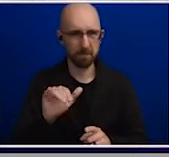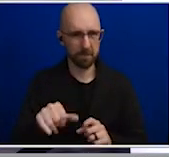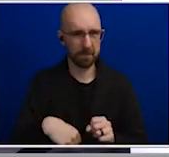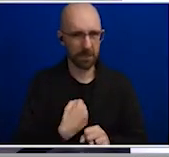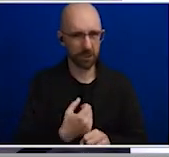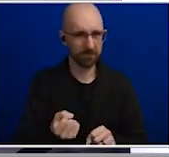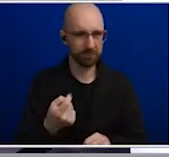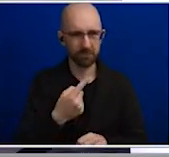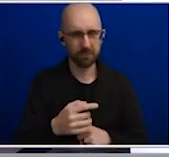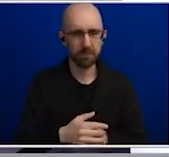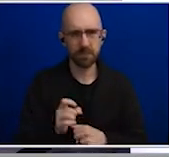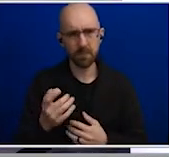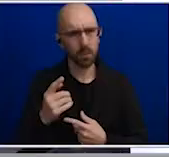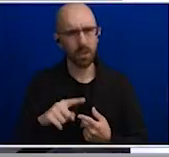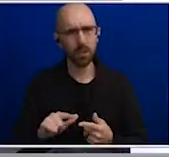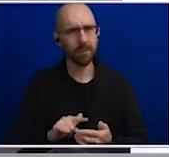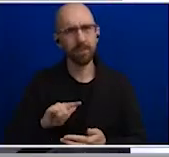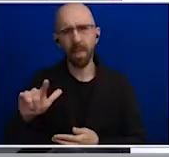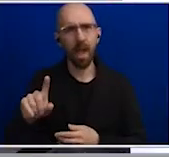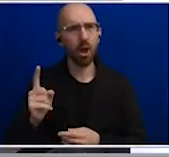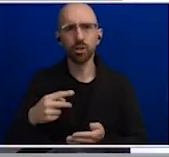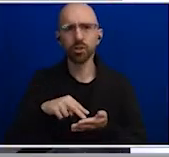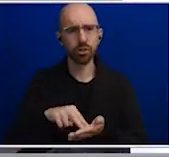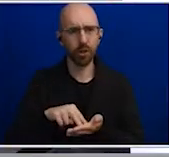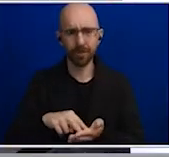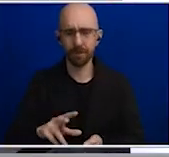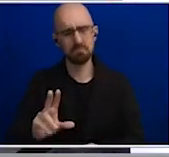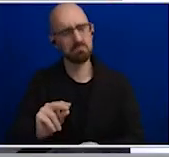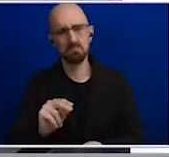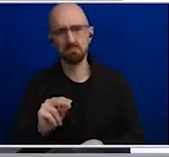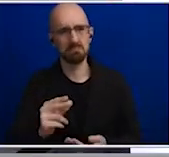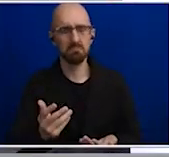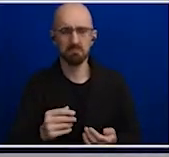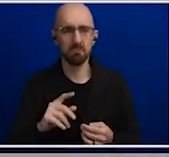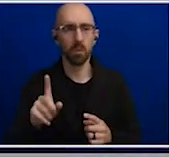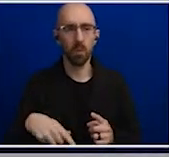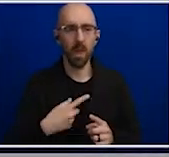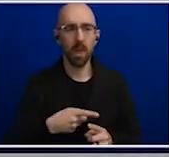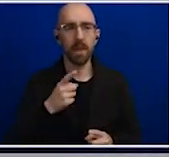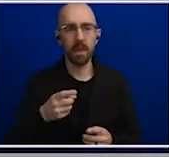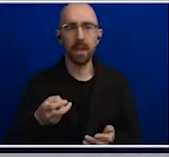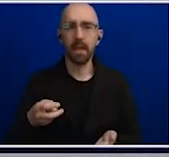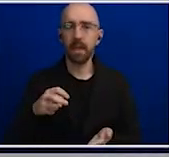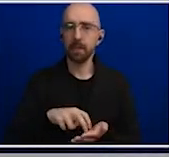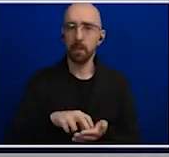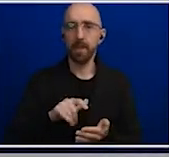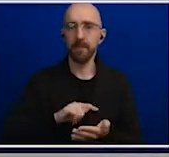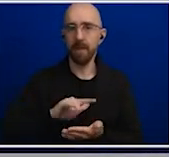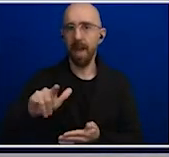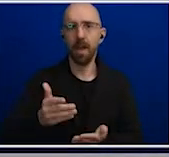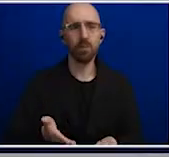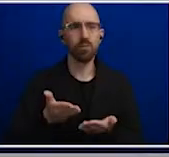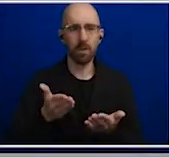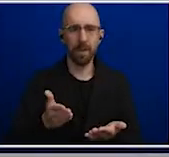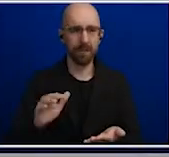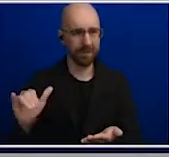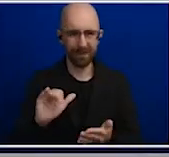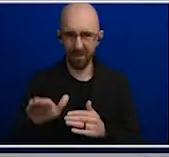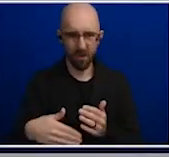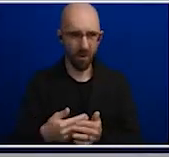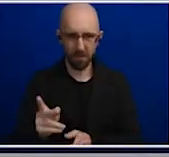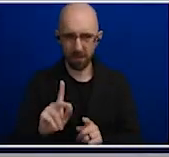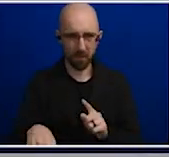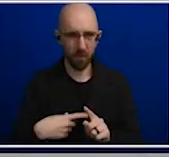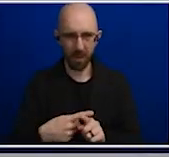fly anywhere or just surf? No. I think when he gets up and flies, we just recommend, just like all people when they go on long flights, get